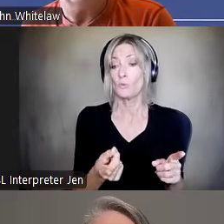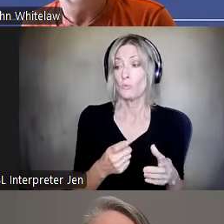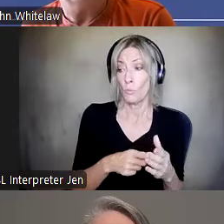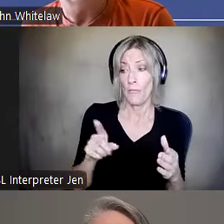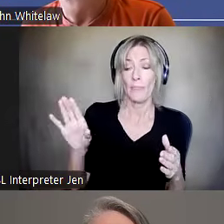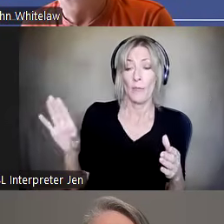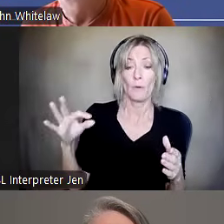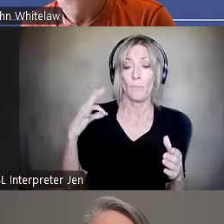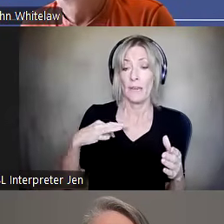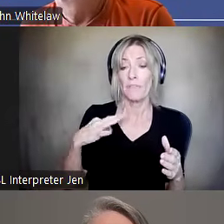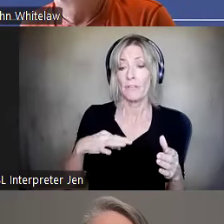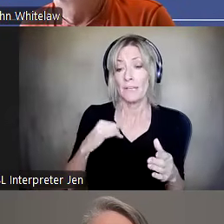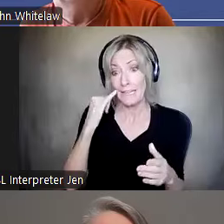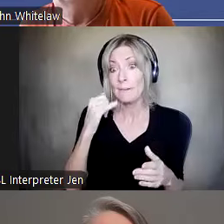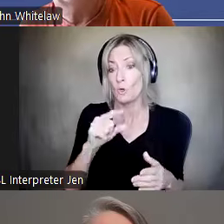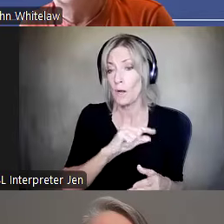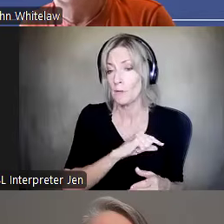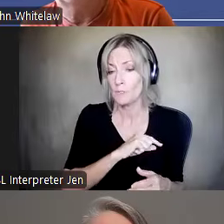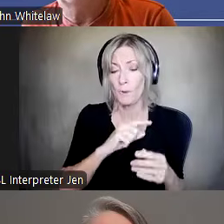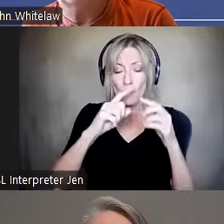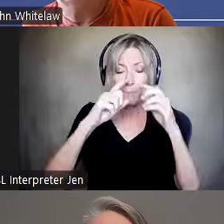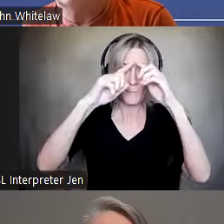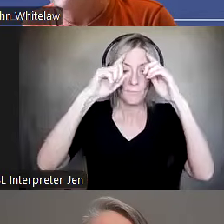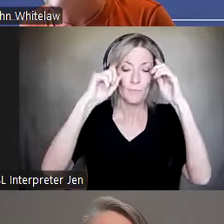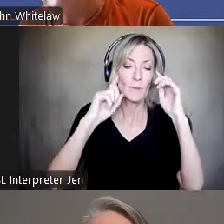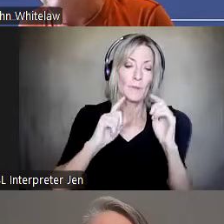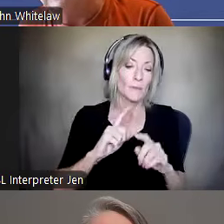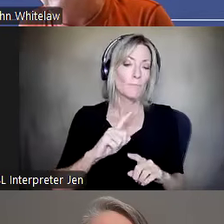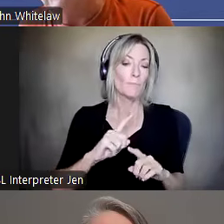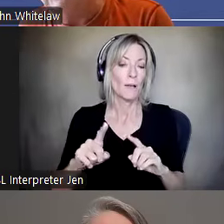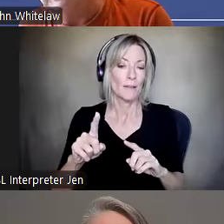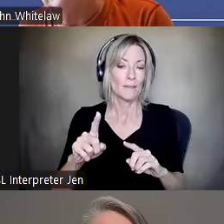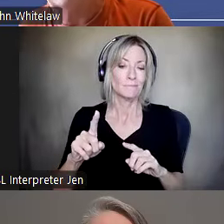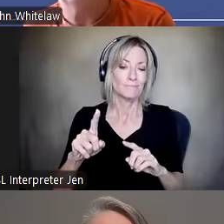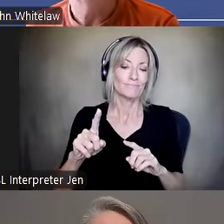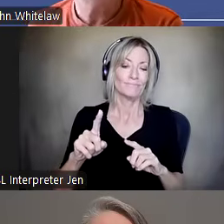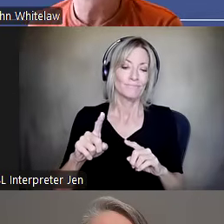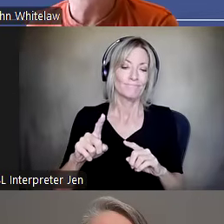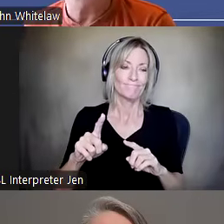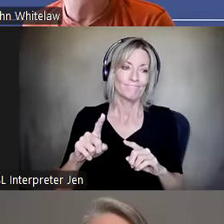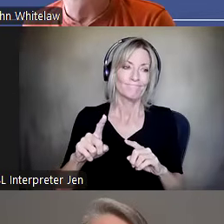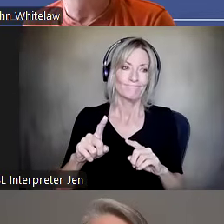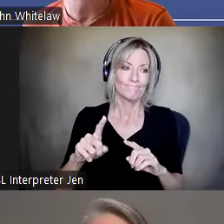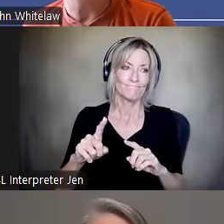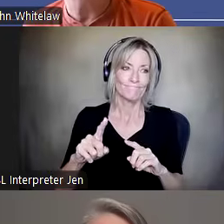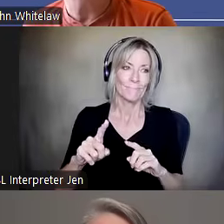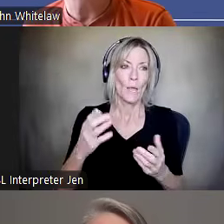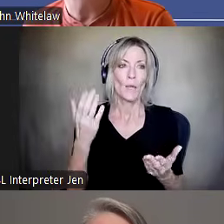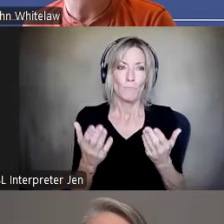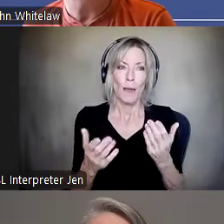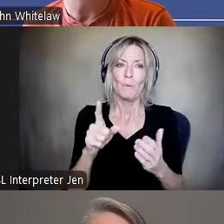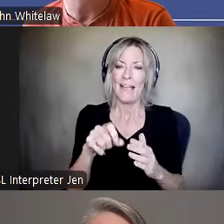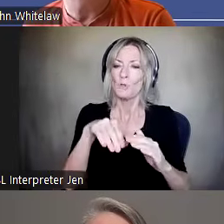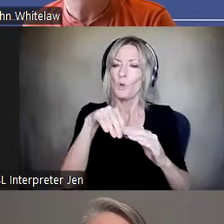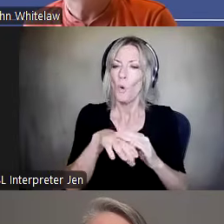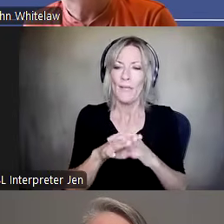would be if you're eligible. But again, it's you'd have to either you probably even have to go in. I'm not sure they would tell